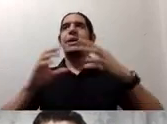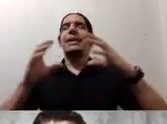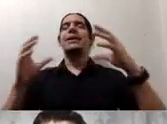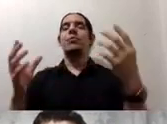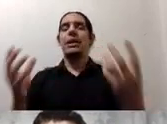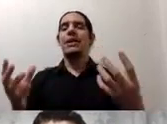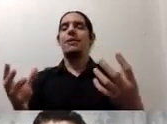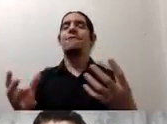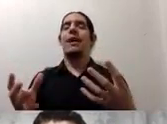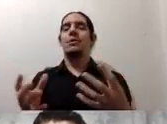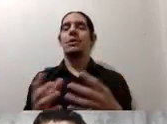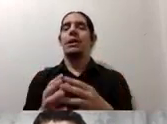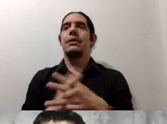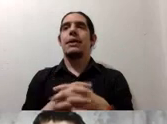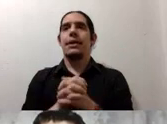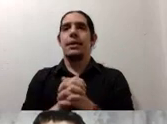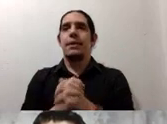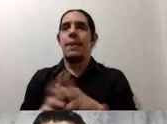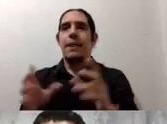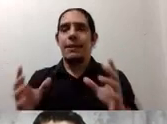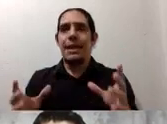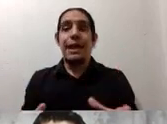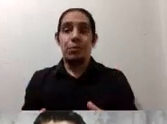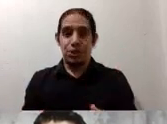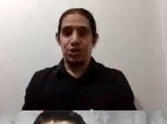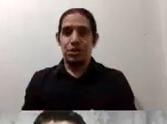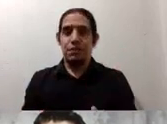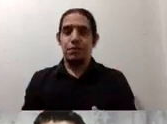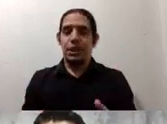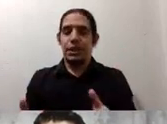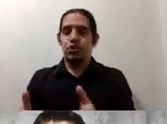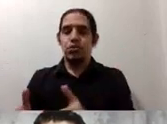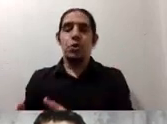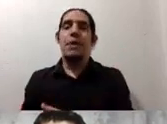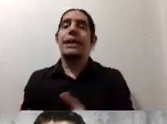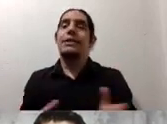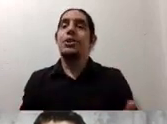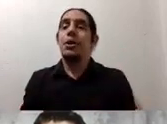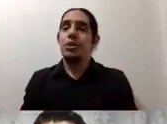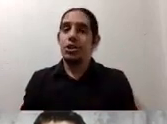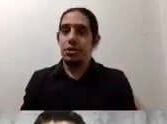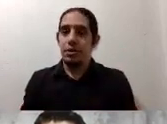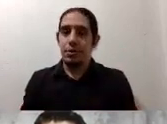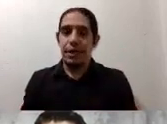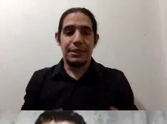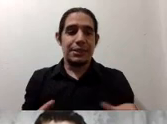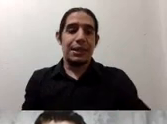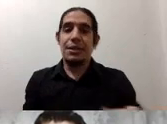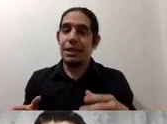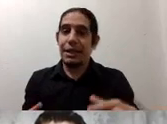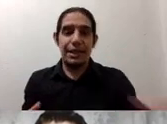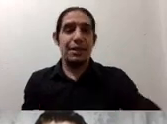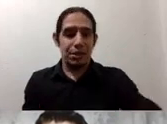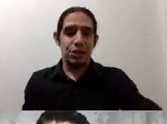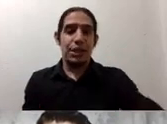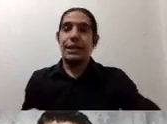So we here found that language is ruled by ideology, all right?